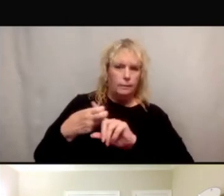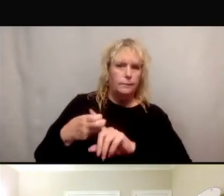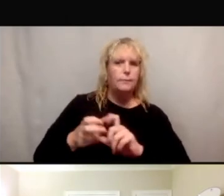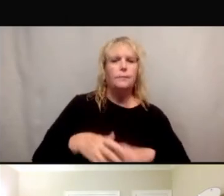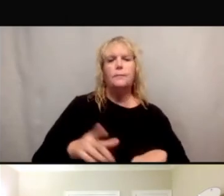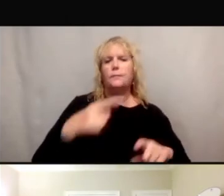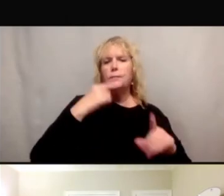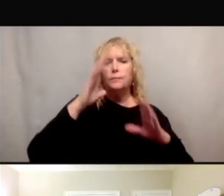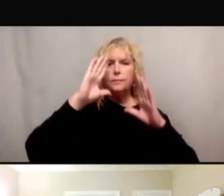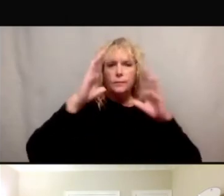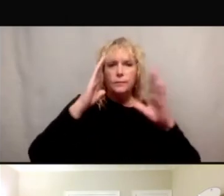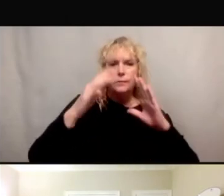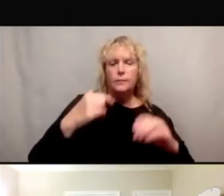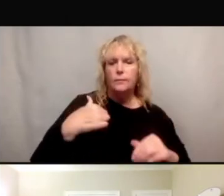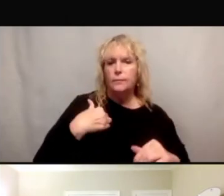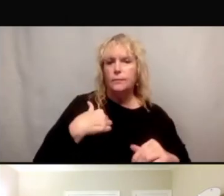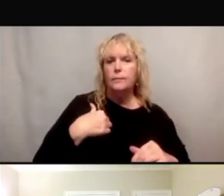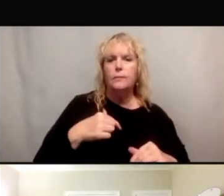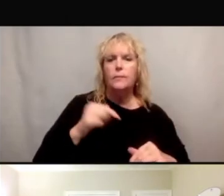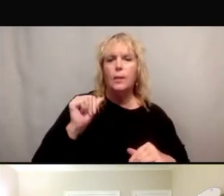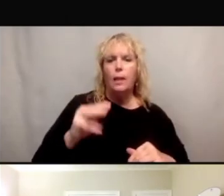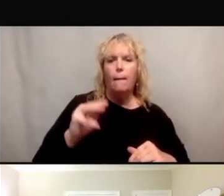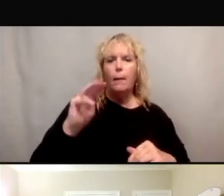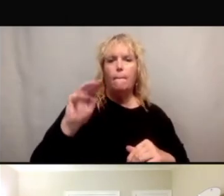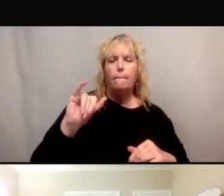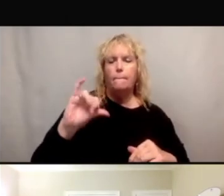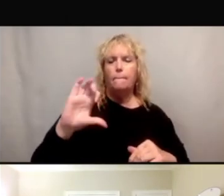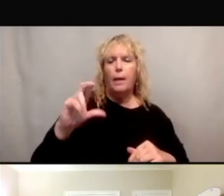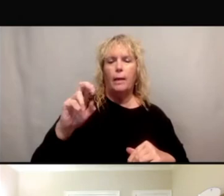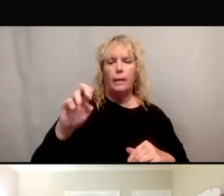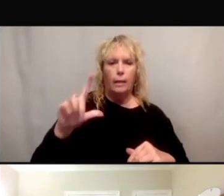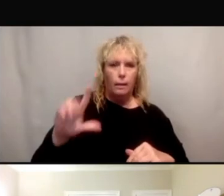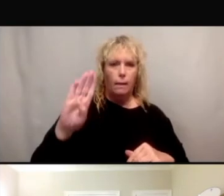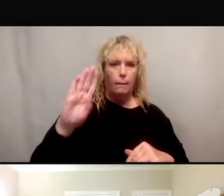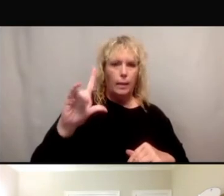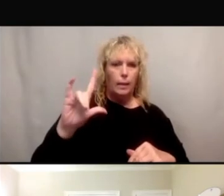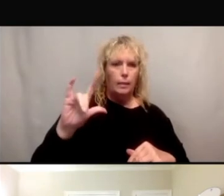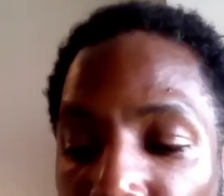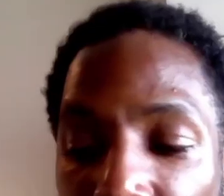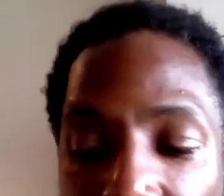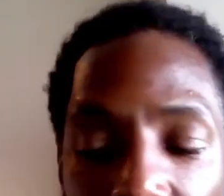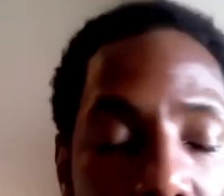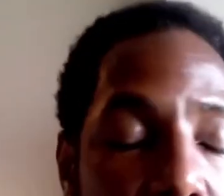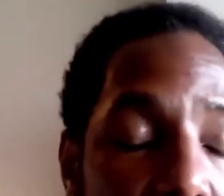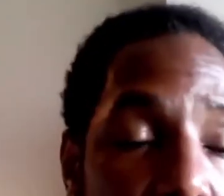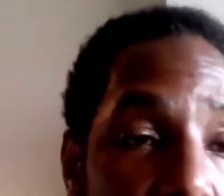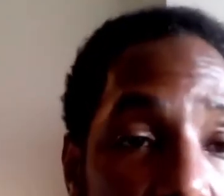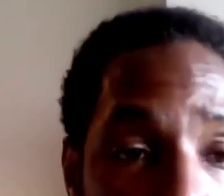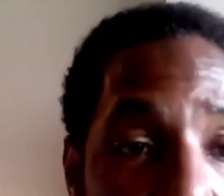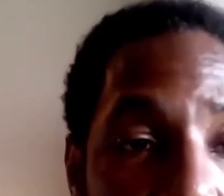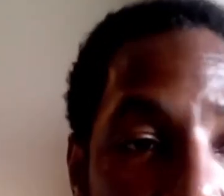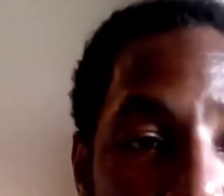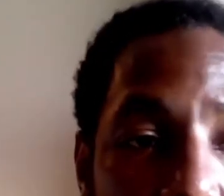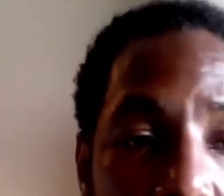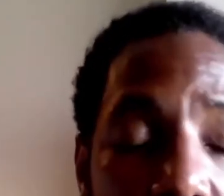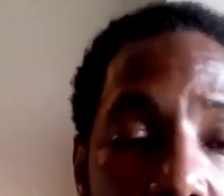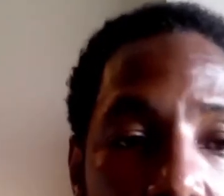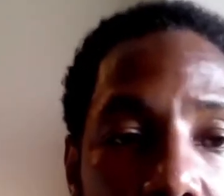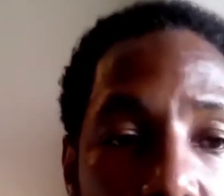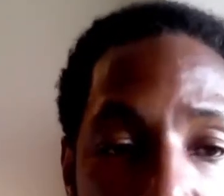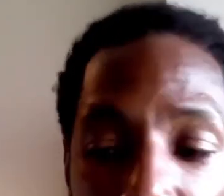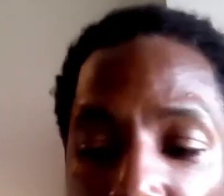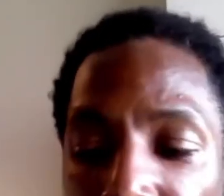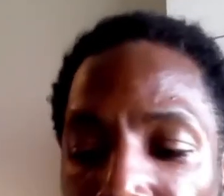Michael L. It is a pleasure to be one of the panelists this afternoon to discuss literacy,